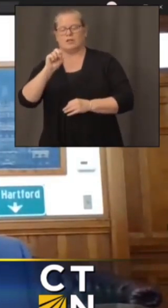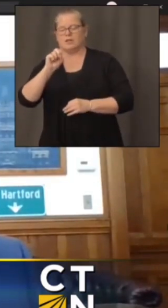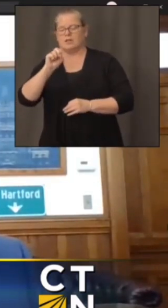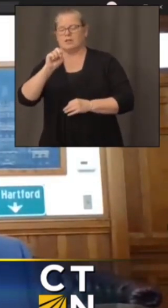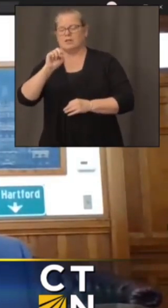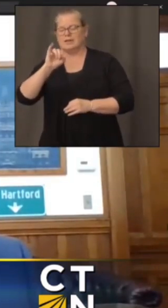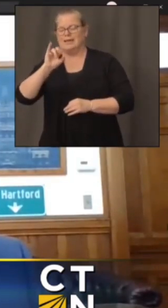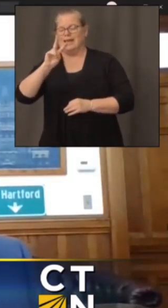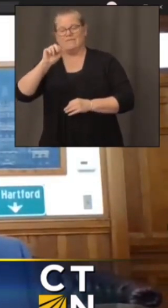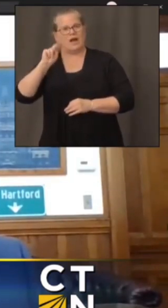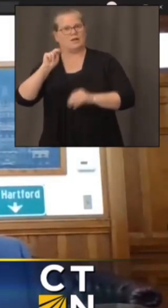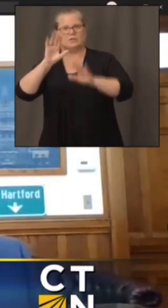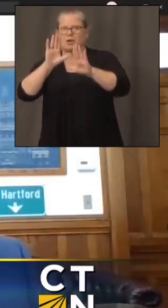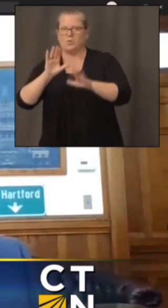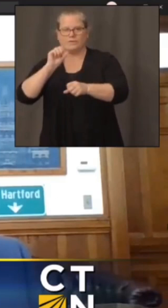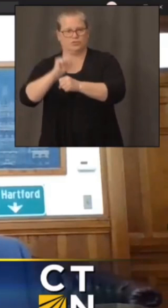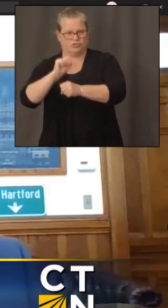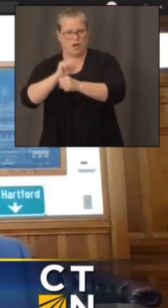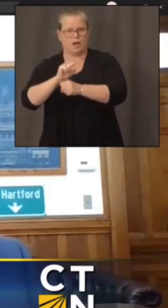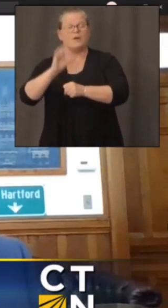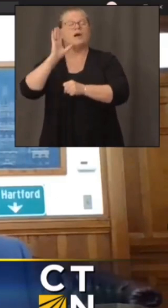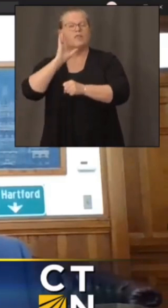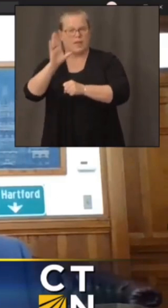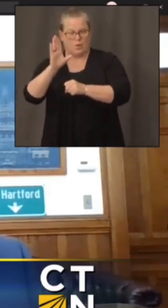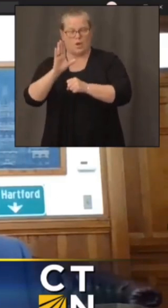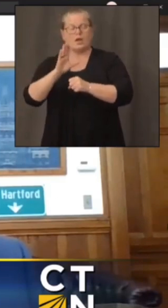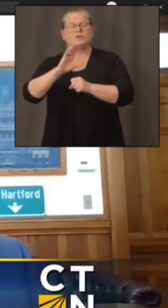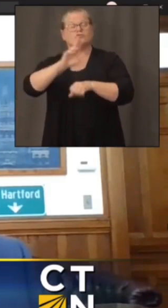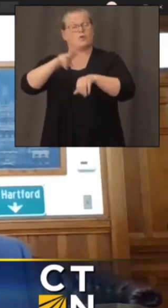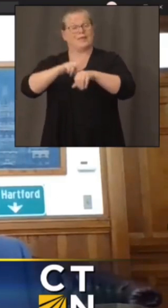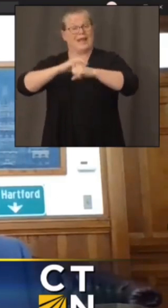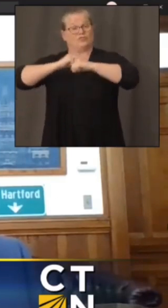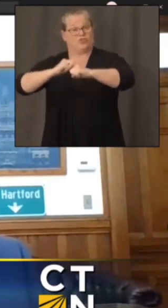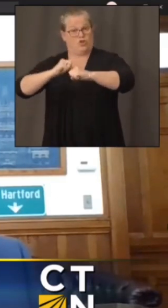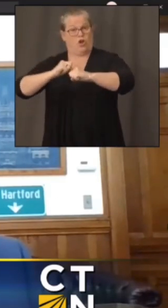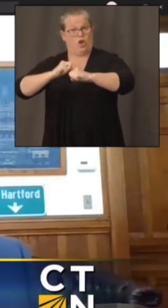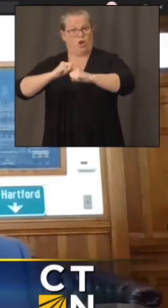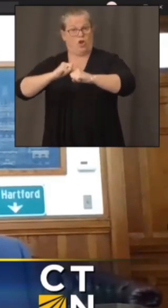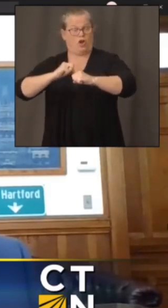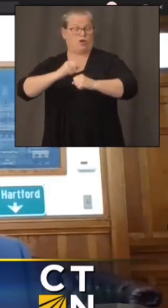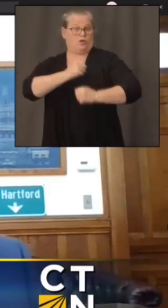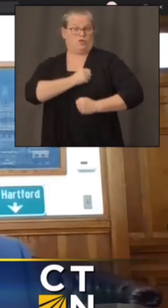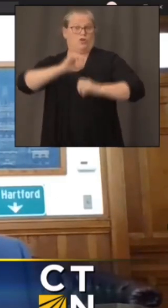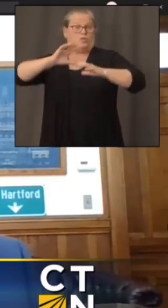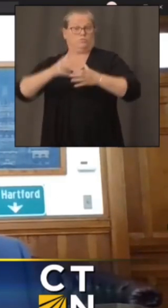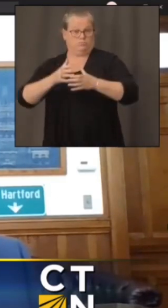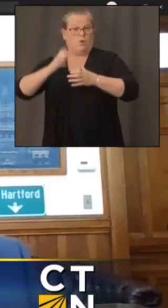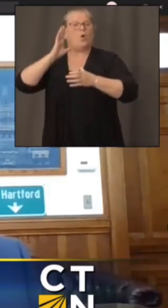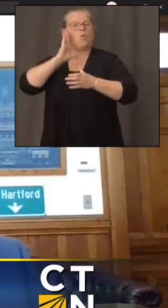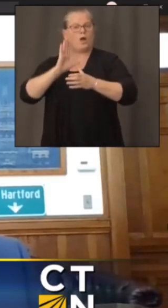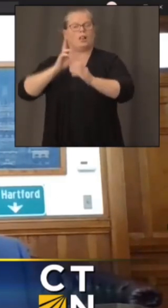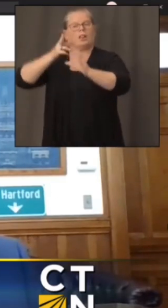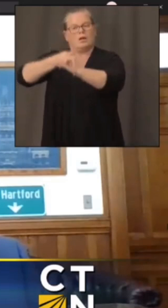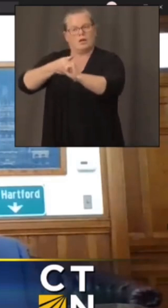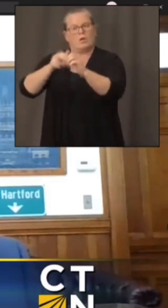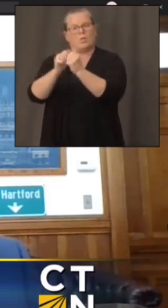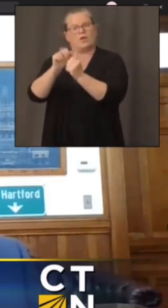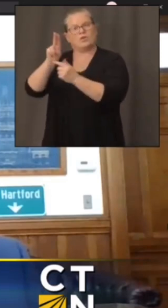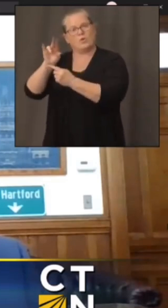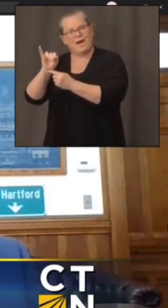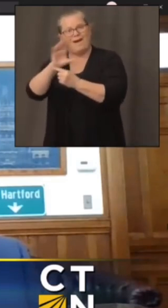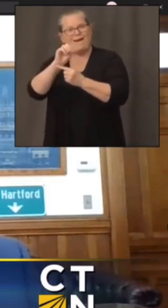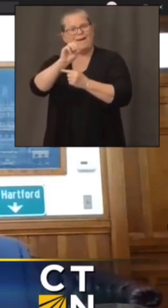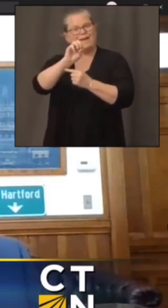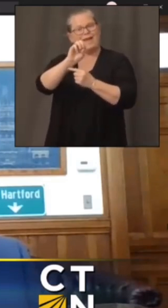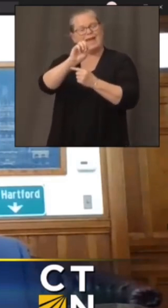with both UI and with Eversource. Do debris removal, and that will allow for the make